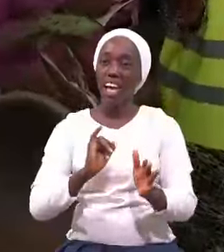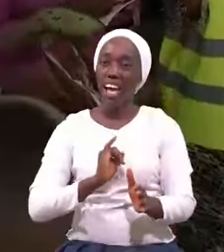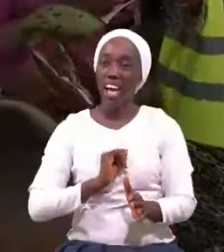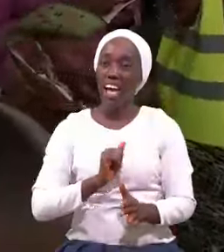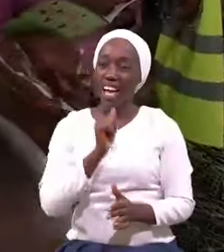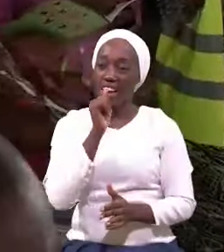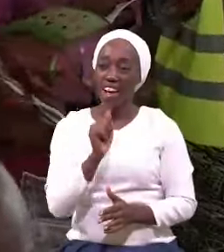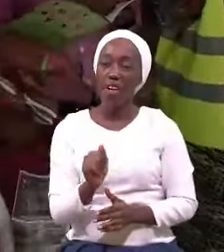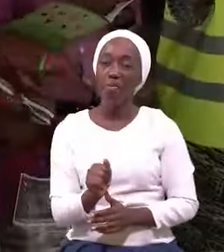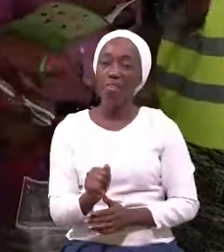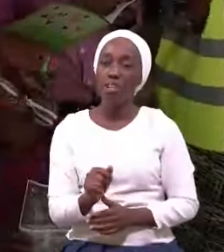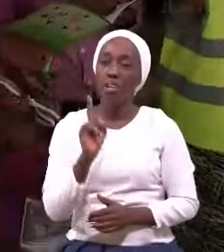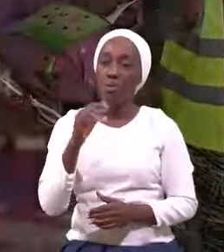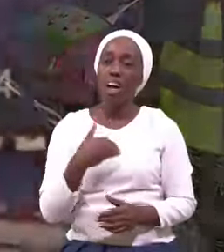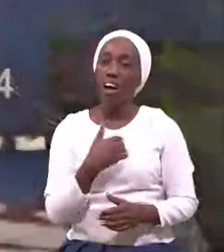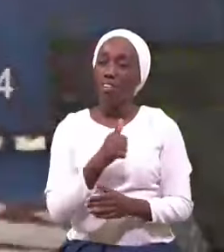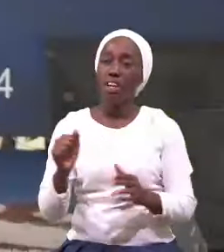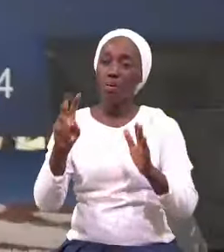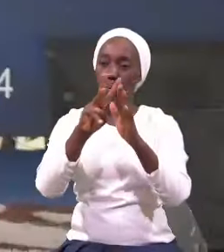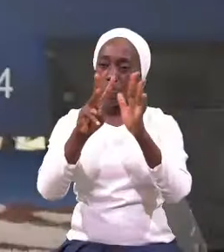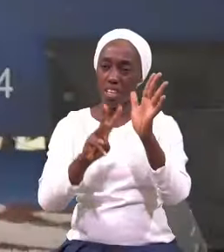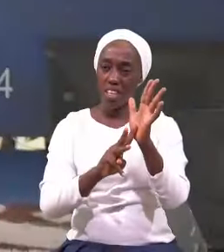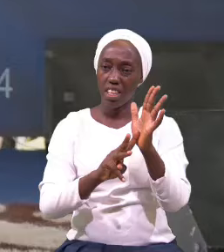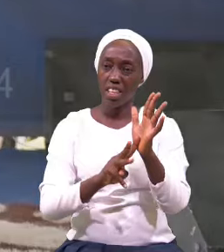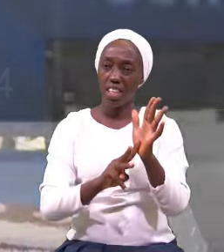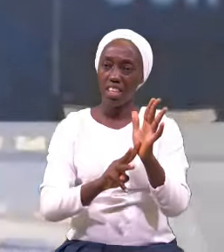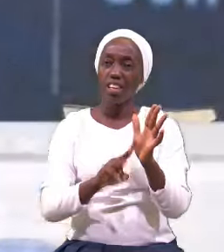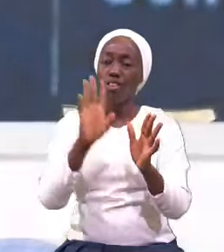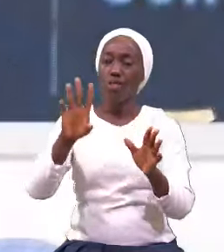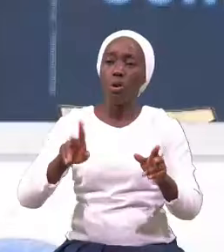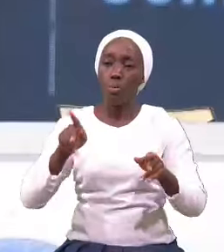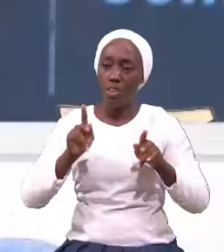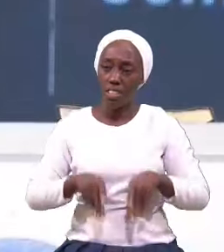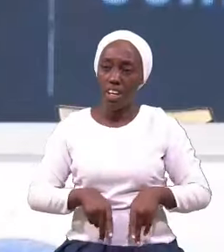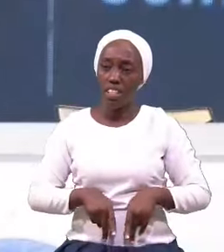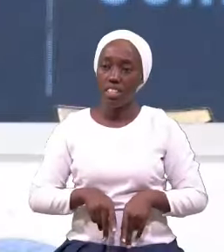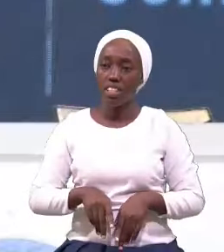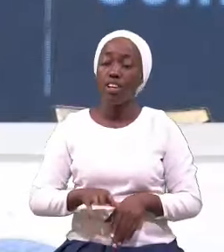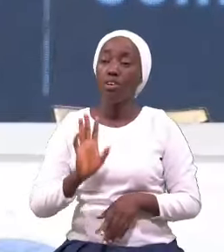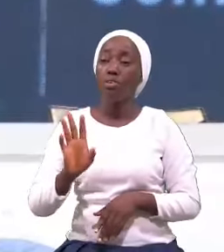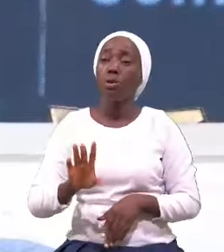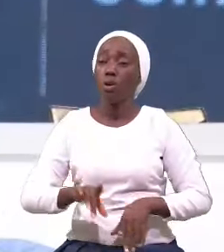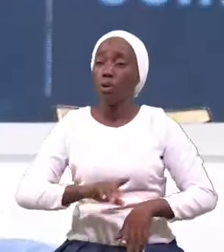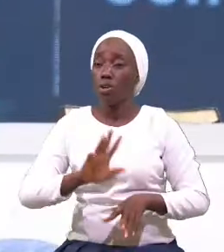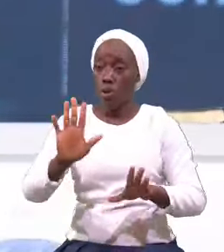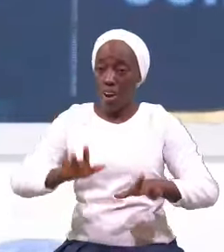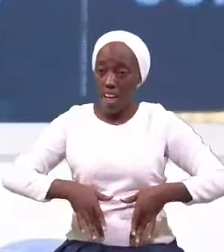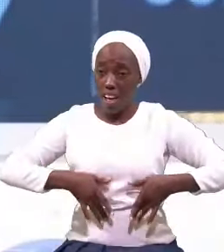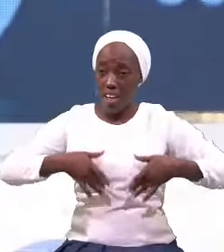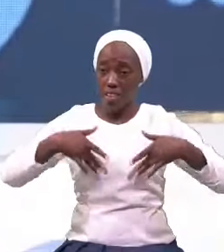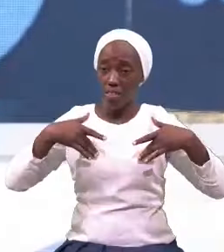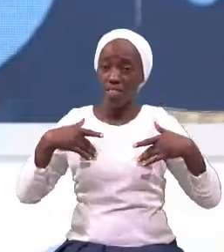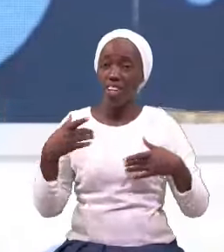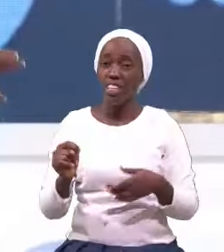You must have a will. Your personality, your life, the